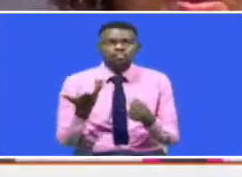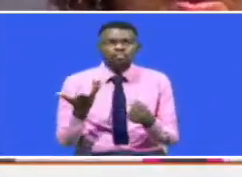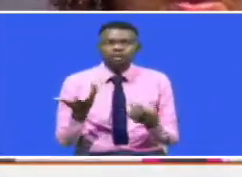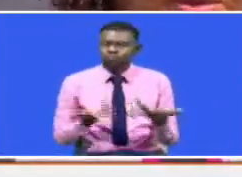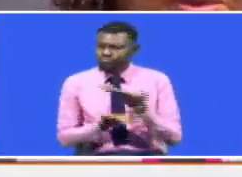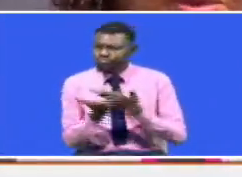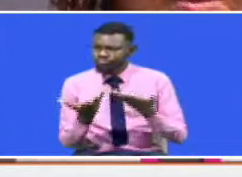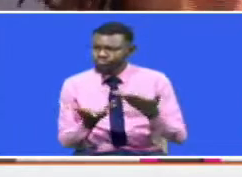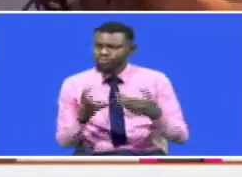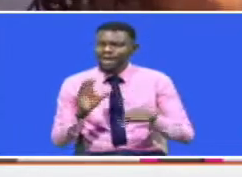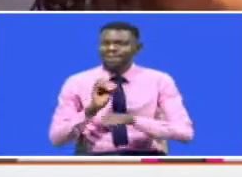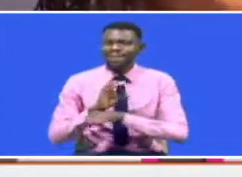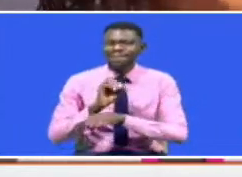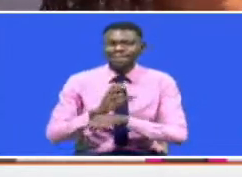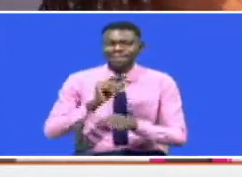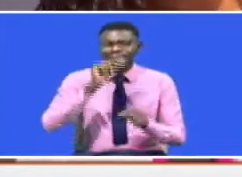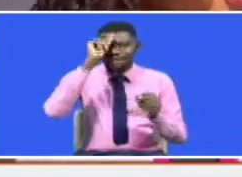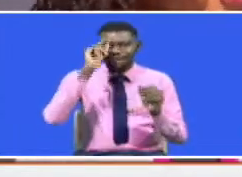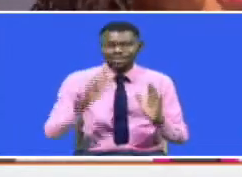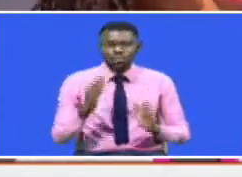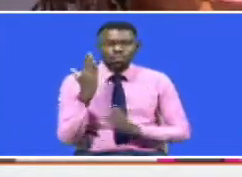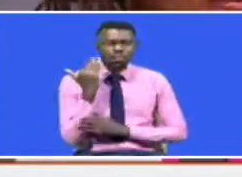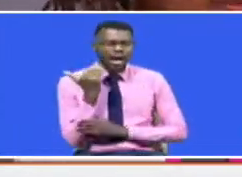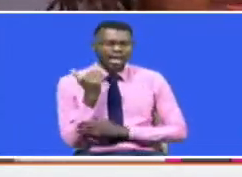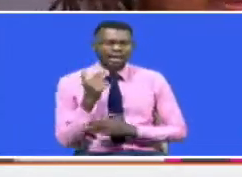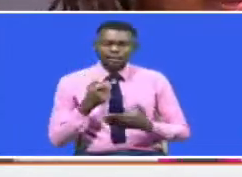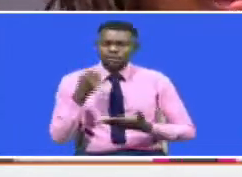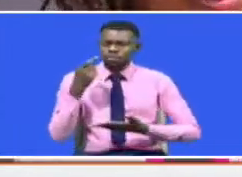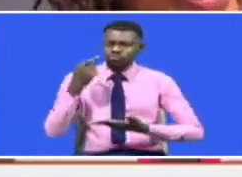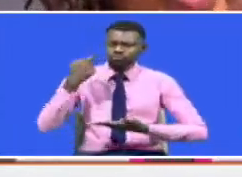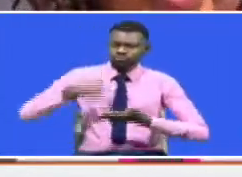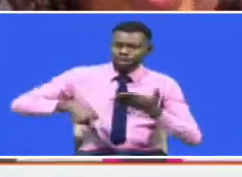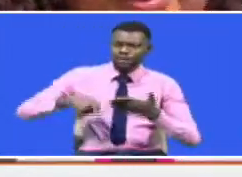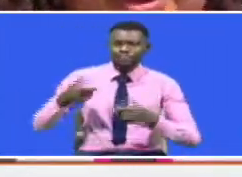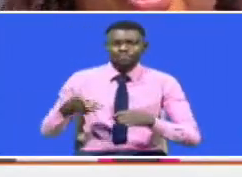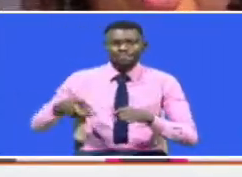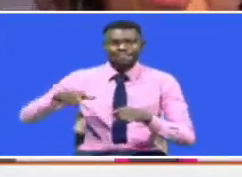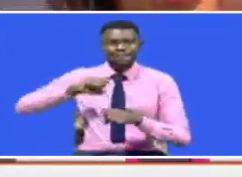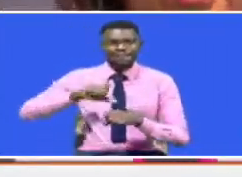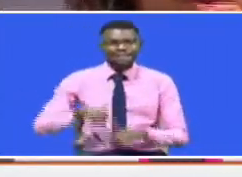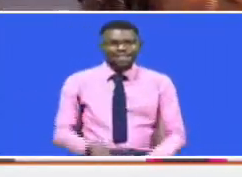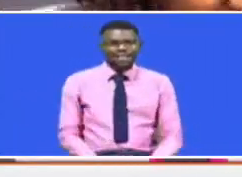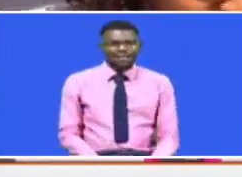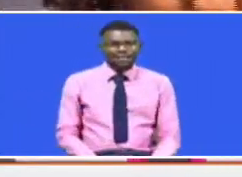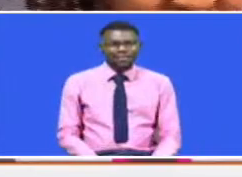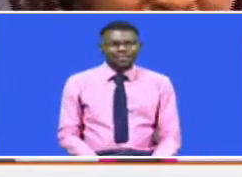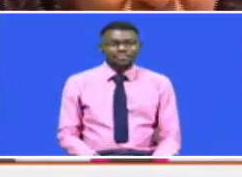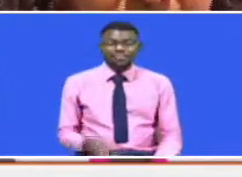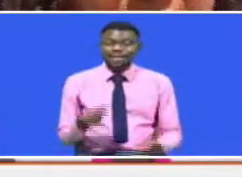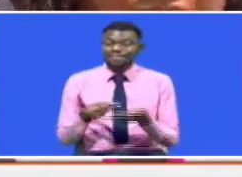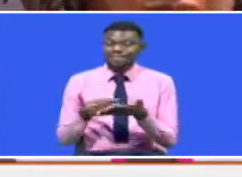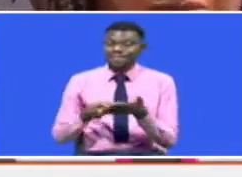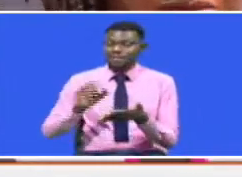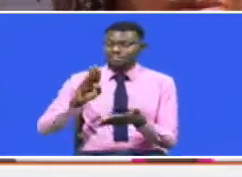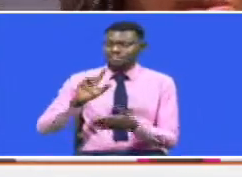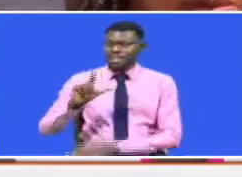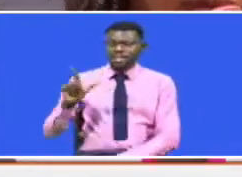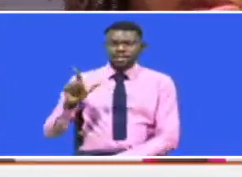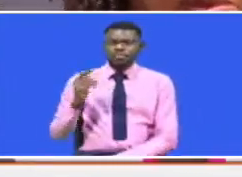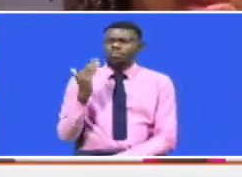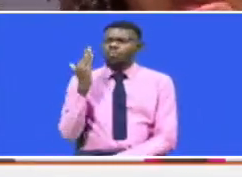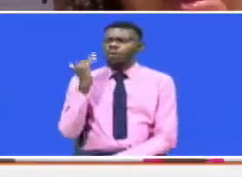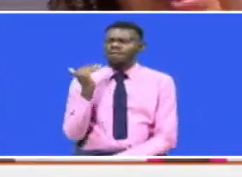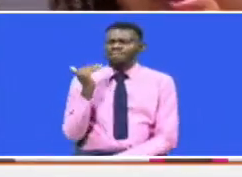through why we have come up with taxation measures in the finance bill,